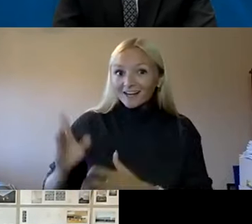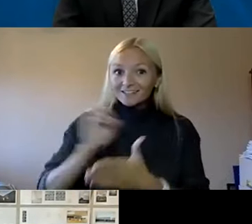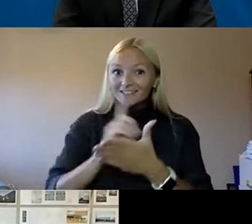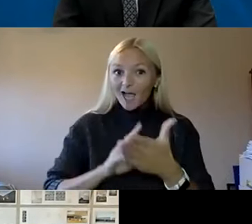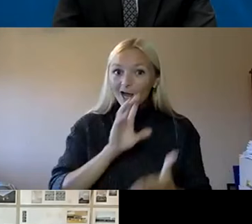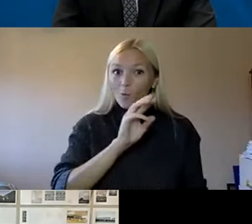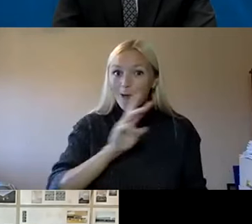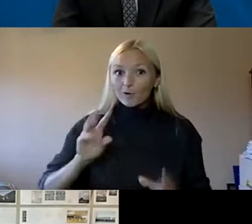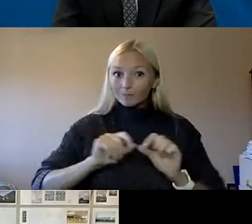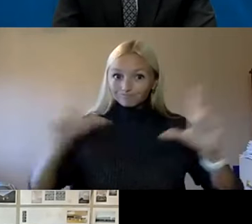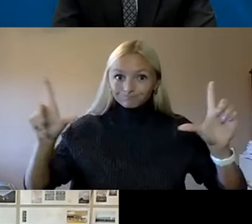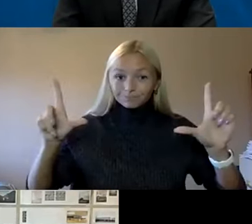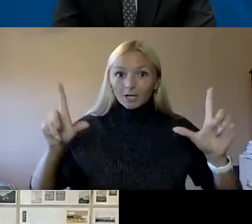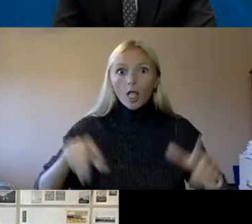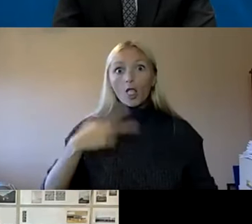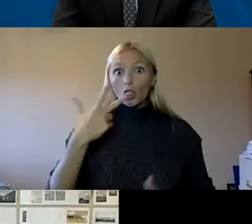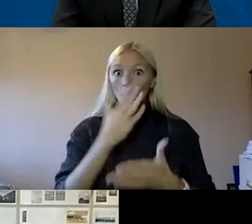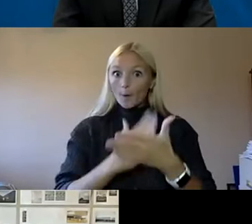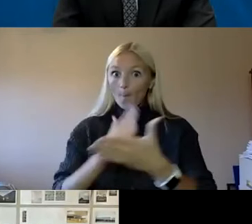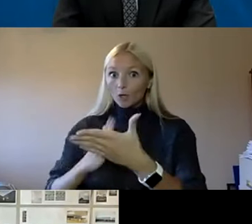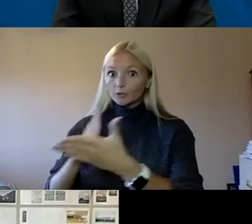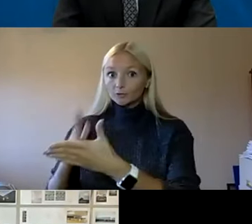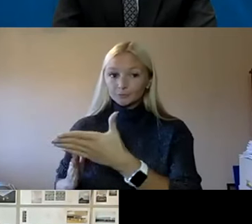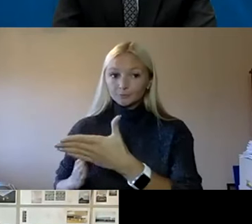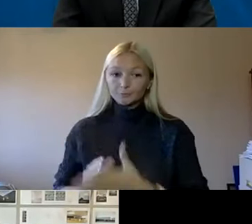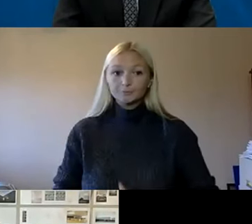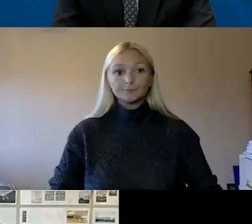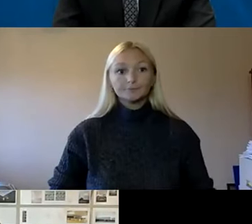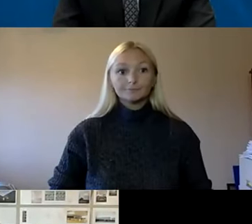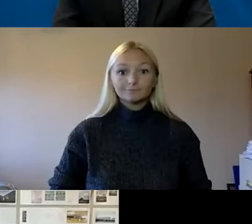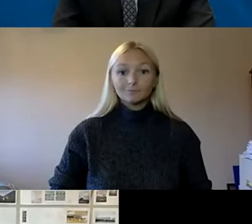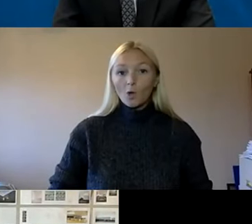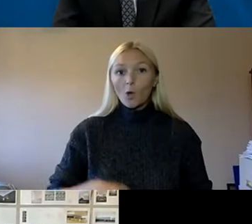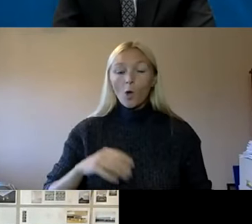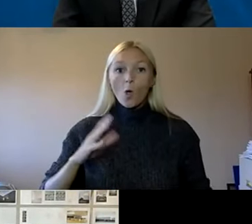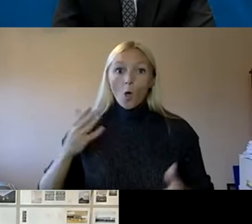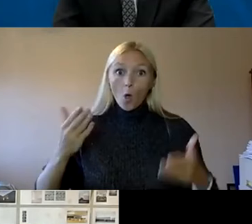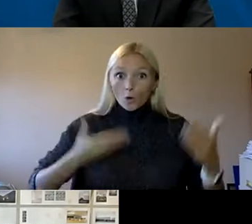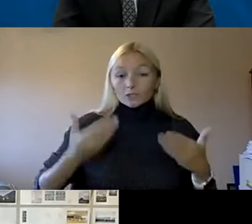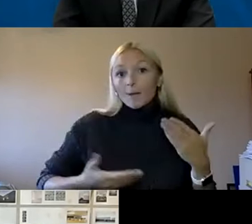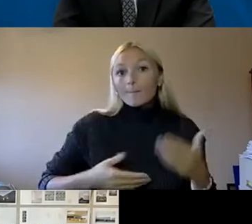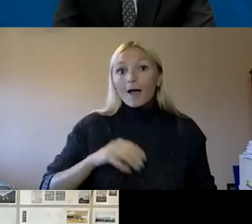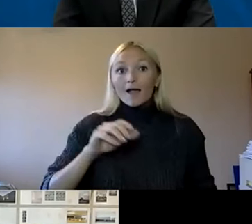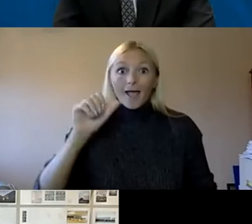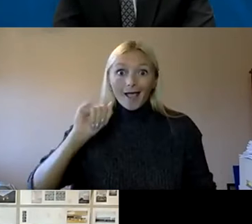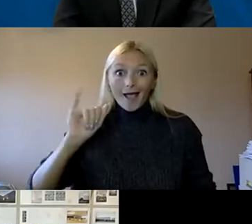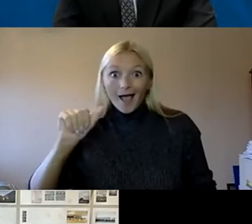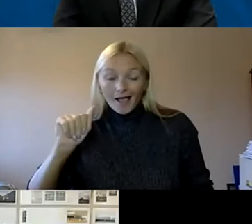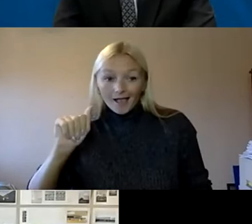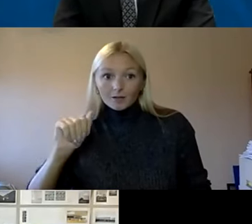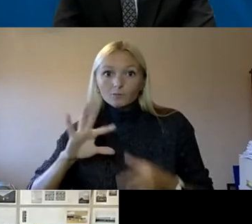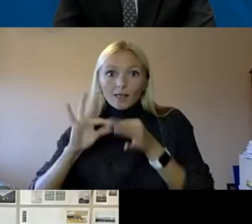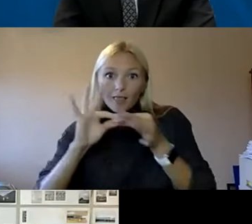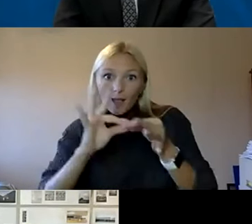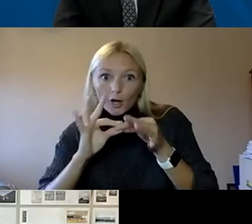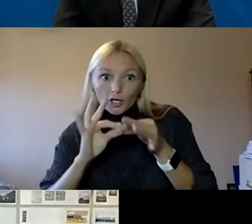series. The three-part series is hosted by NASO BOCES and the Long Island chapter of the American Institute of Architects in